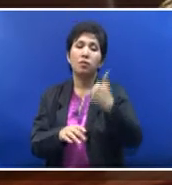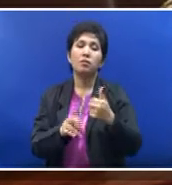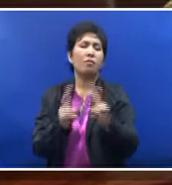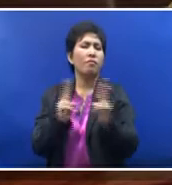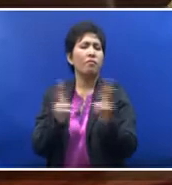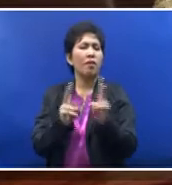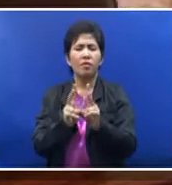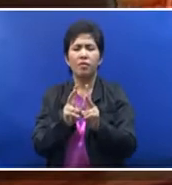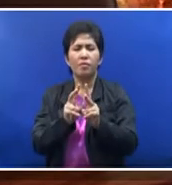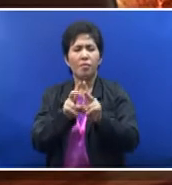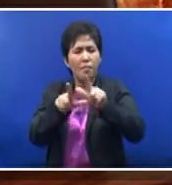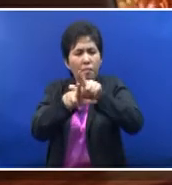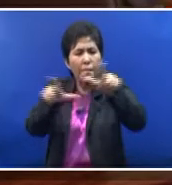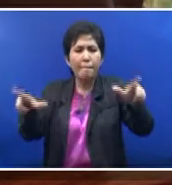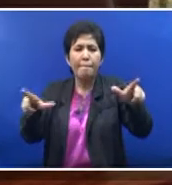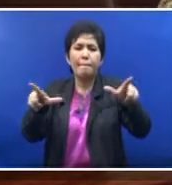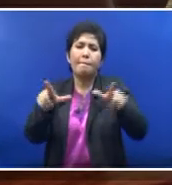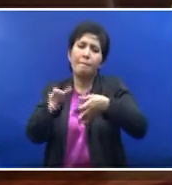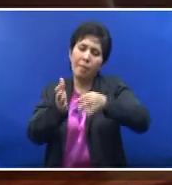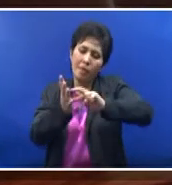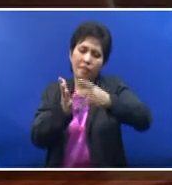broad definitions.